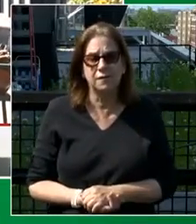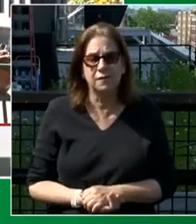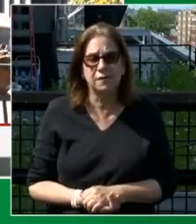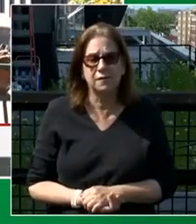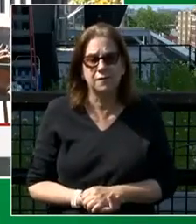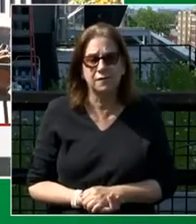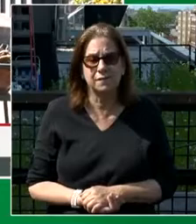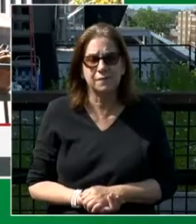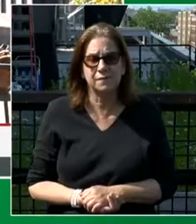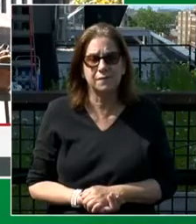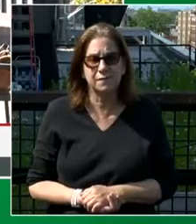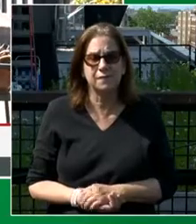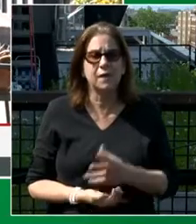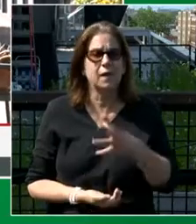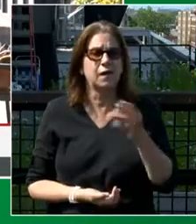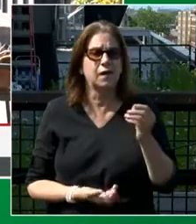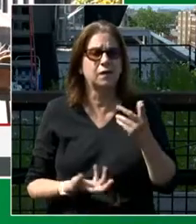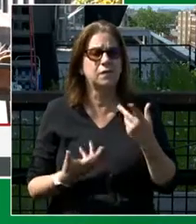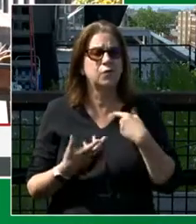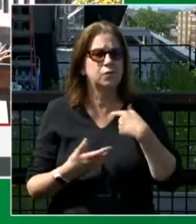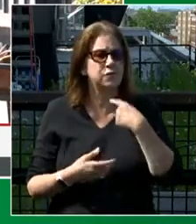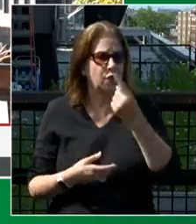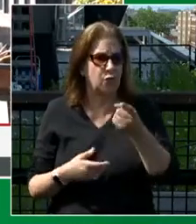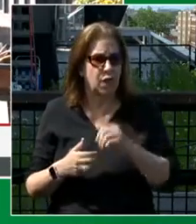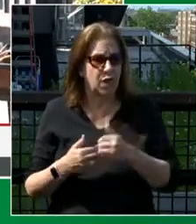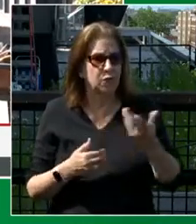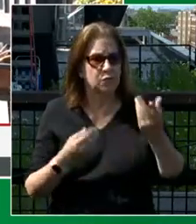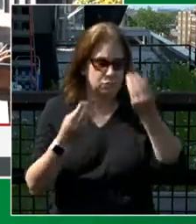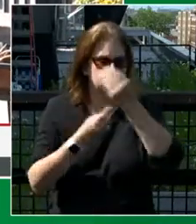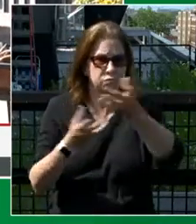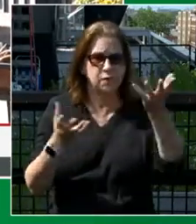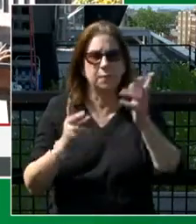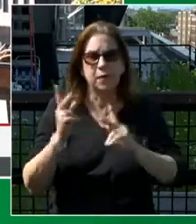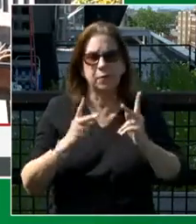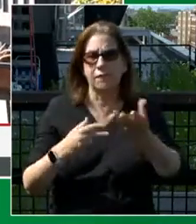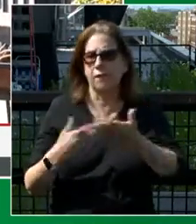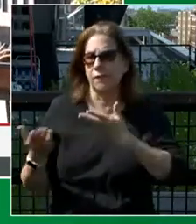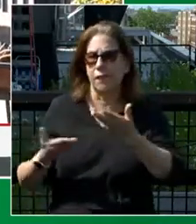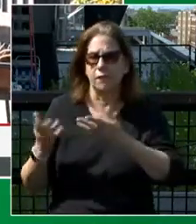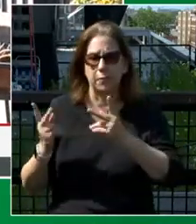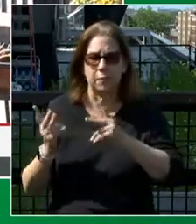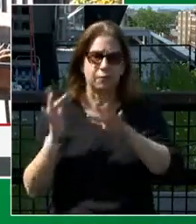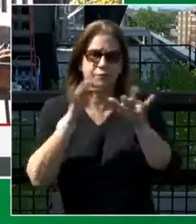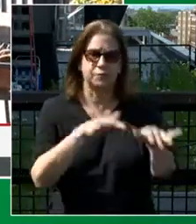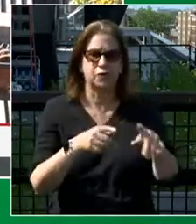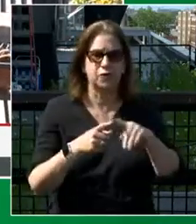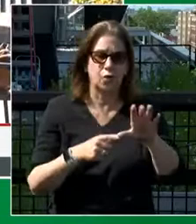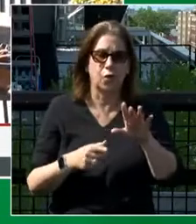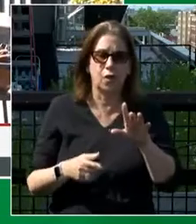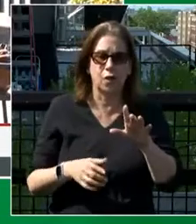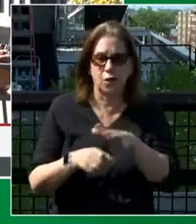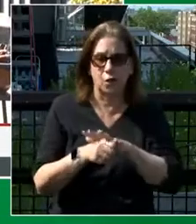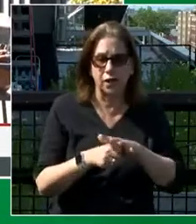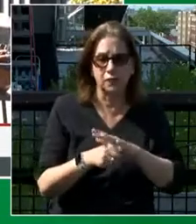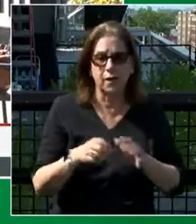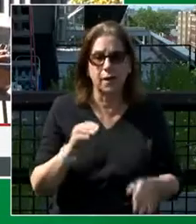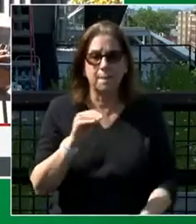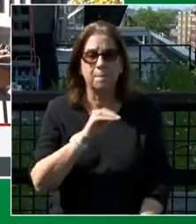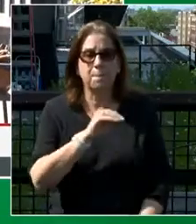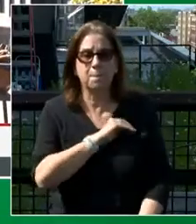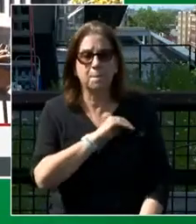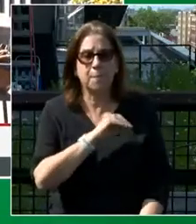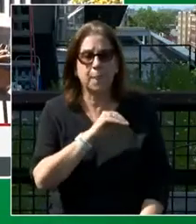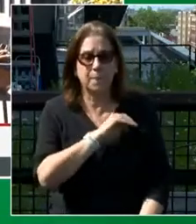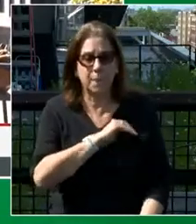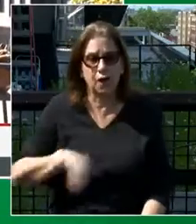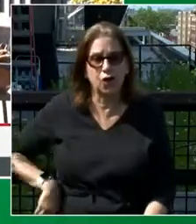right? So when we did the Faith in the Vaccine program, which Mayor Bowser launched early on in the vaccines process, it was really